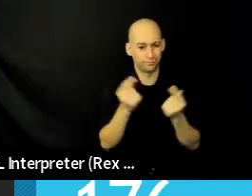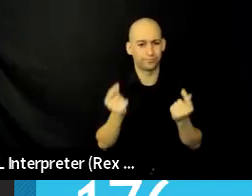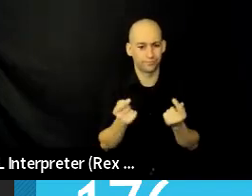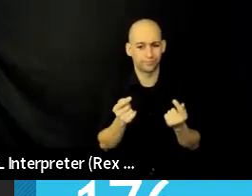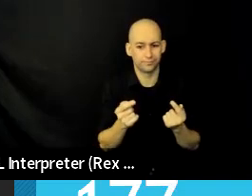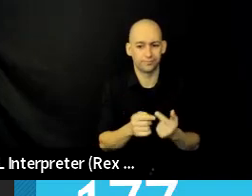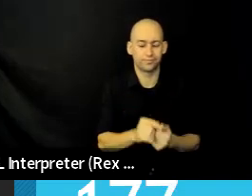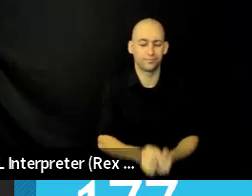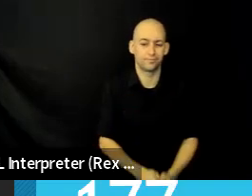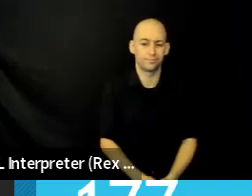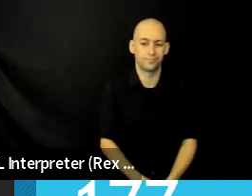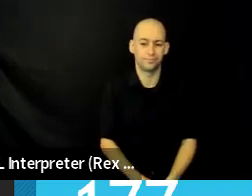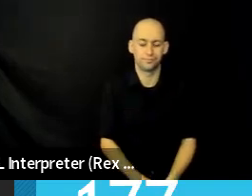slide.